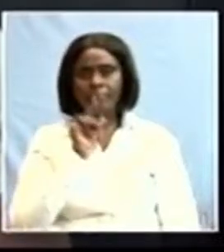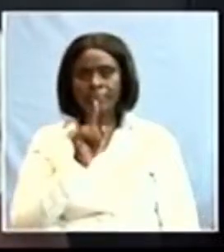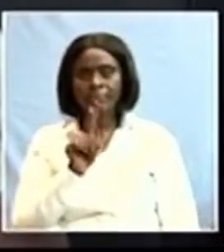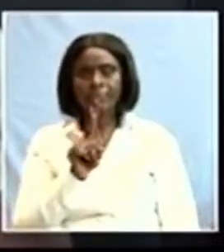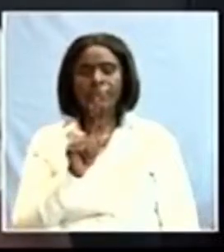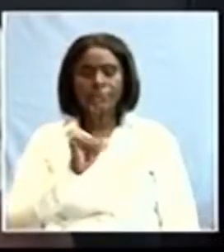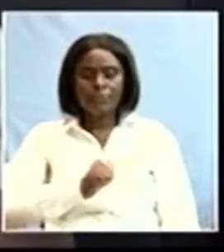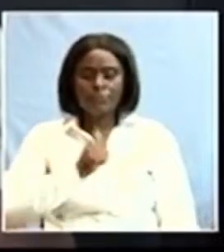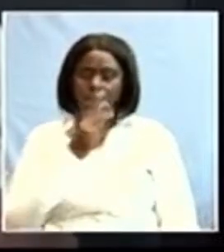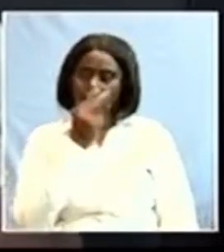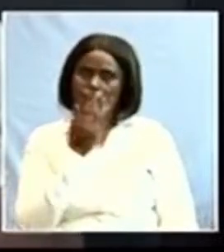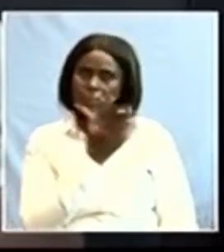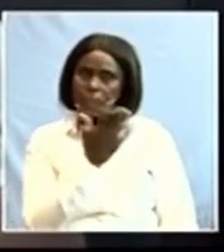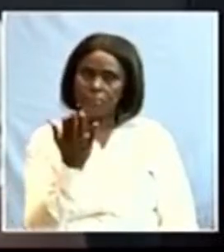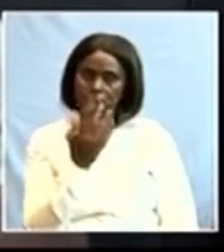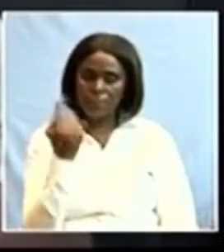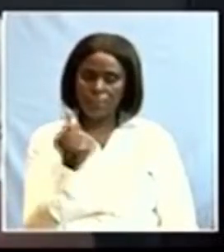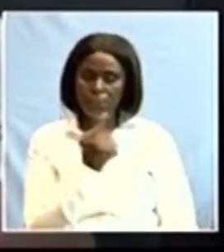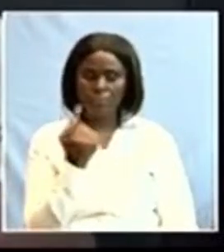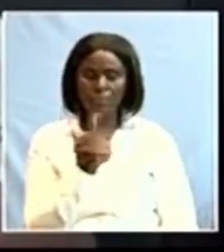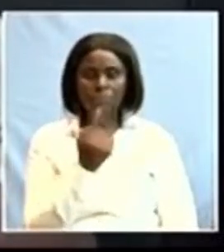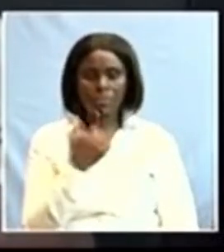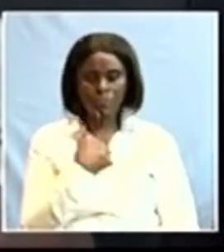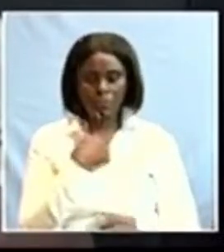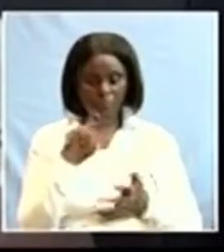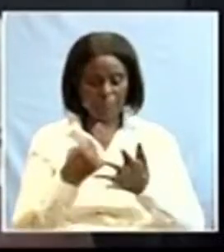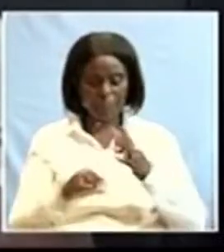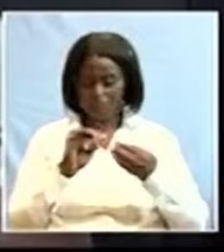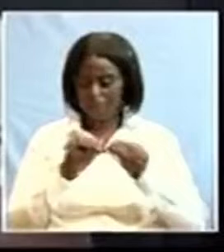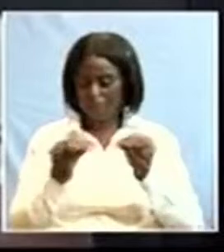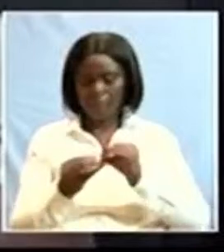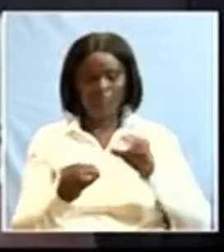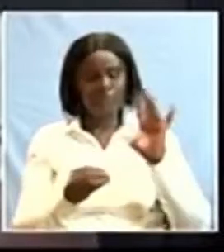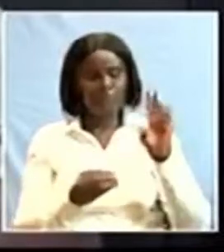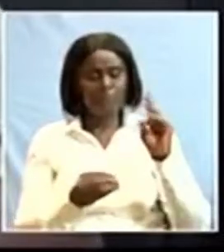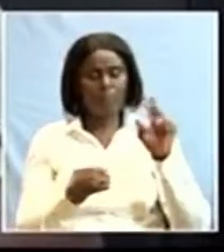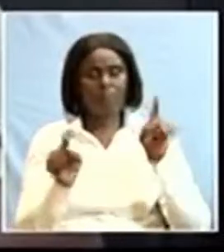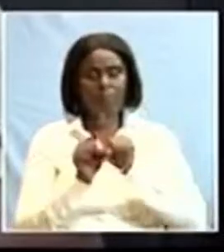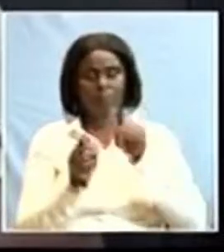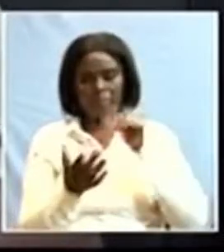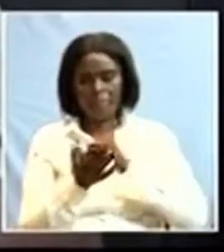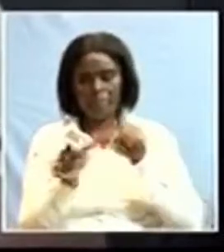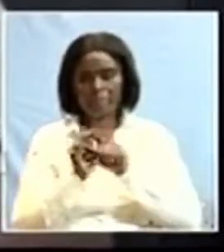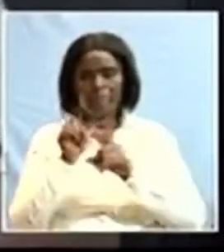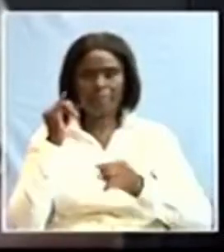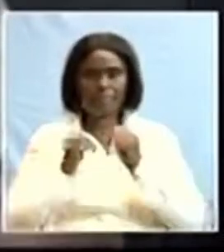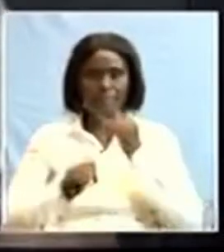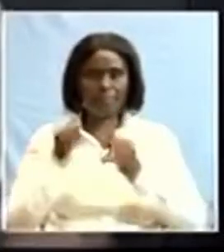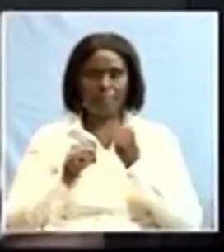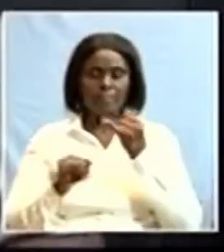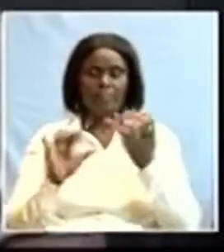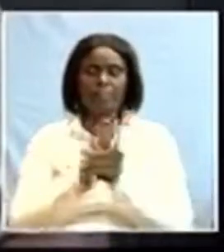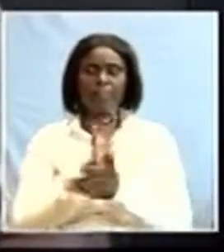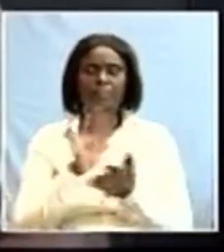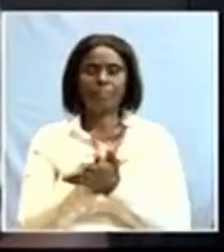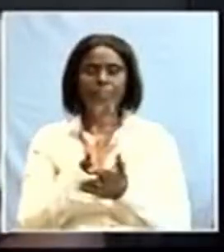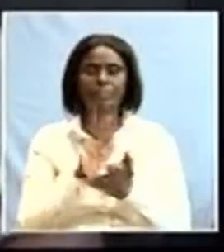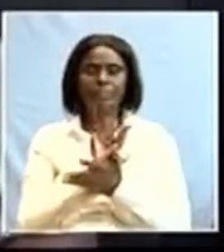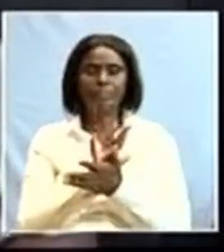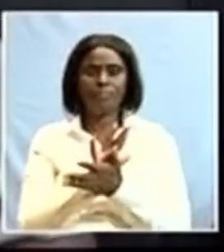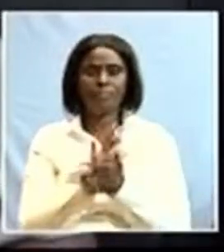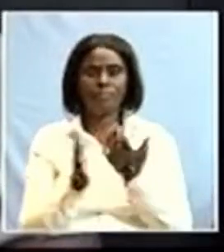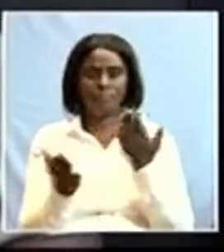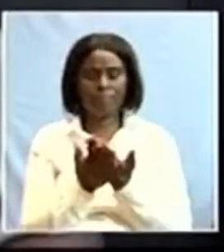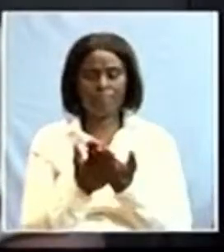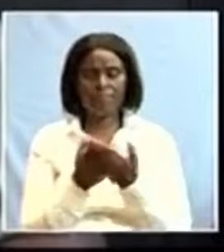We just look at, just grab Appendix 7, and then it is the last document on